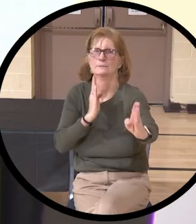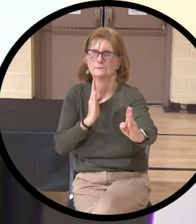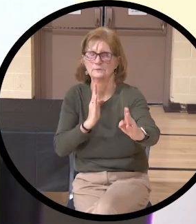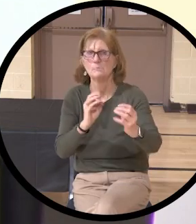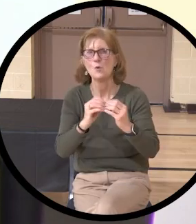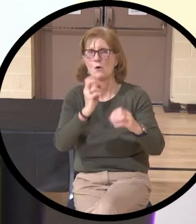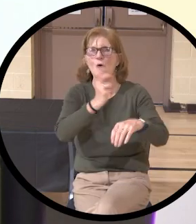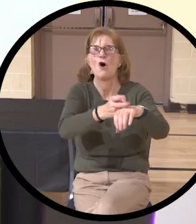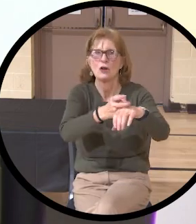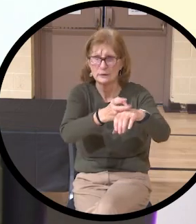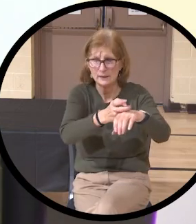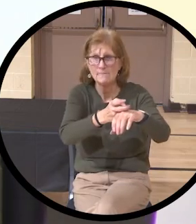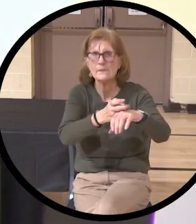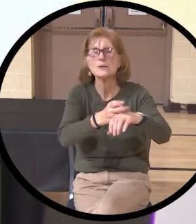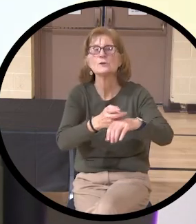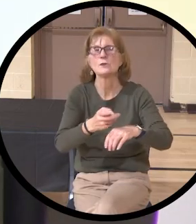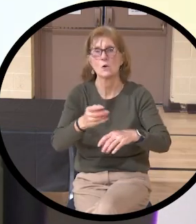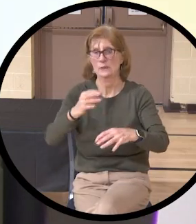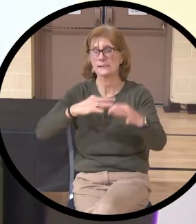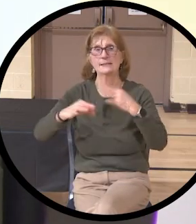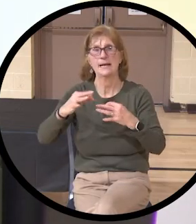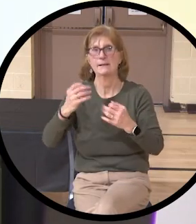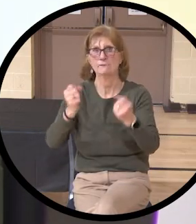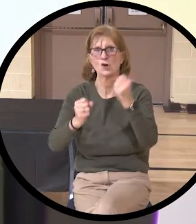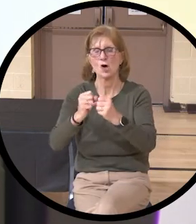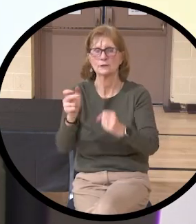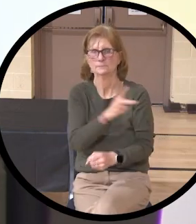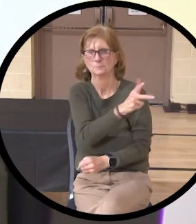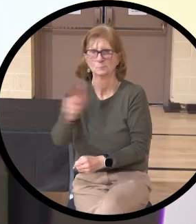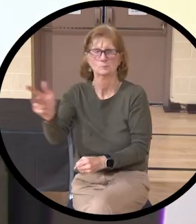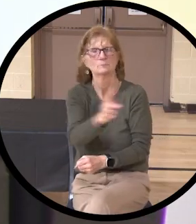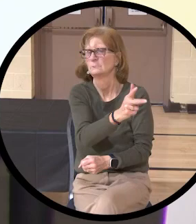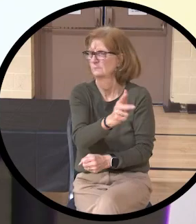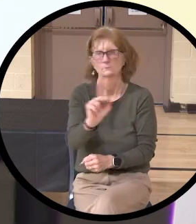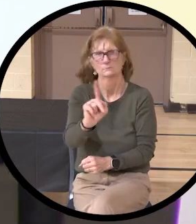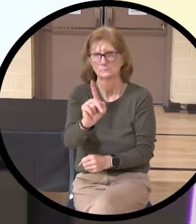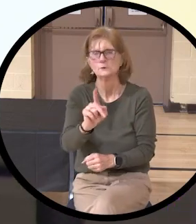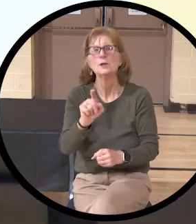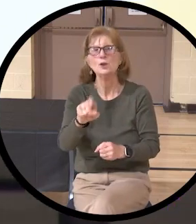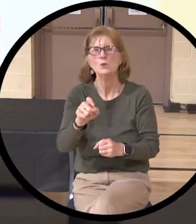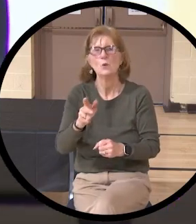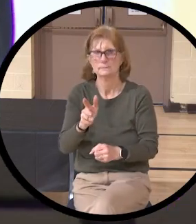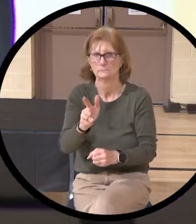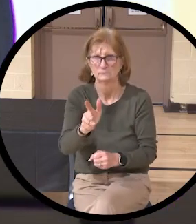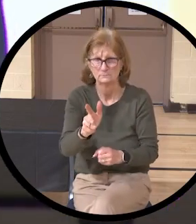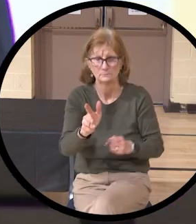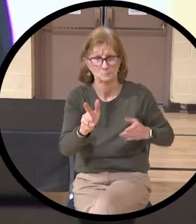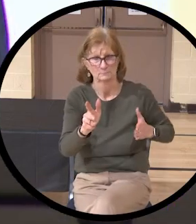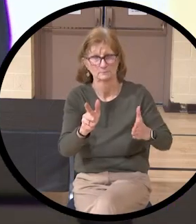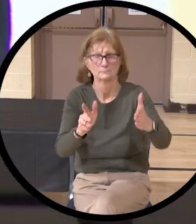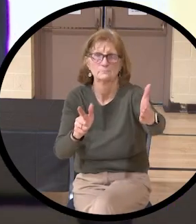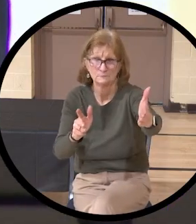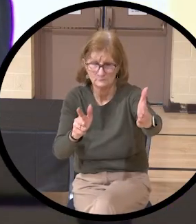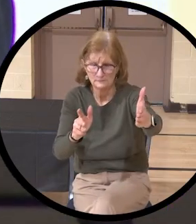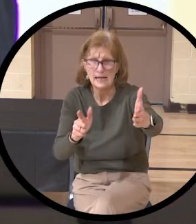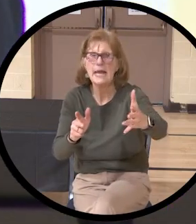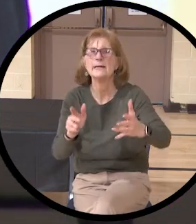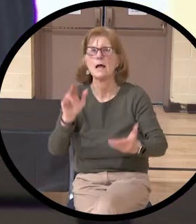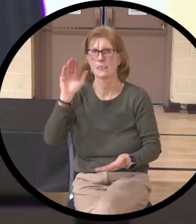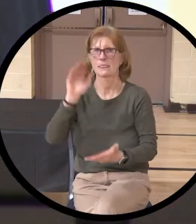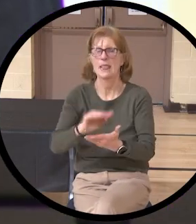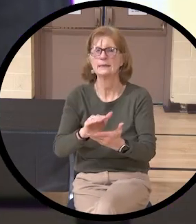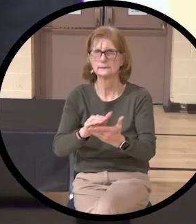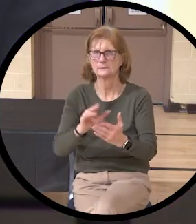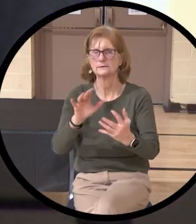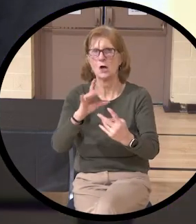is not allow left turns or through movements on Euclid, so it would be like rights off of Stanton. We did consider that and we